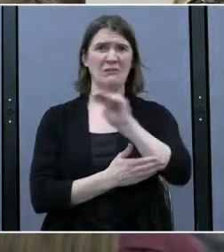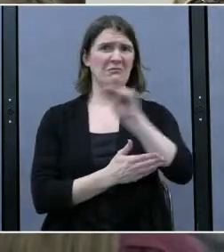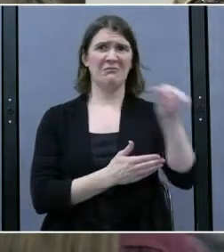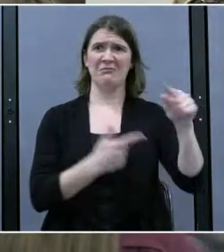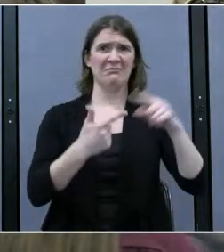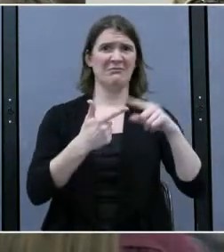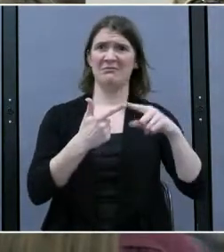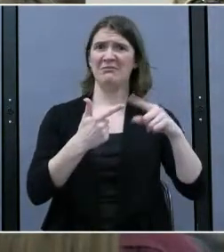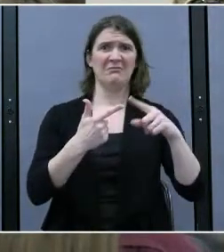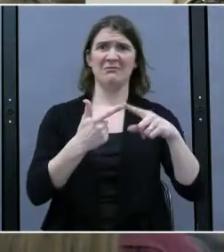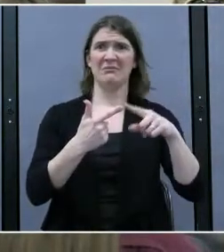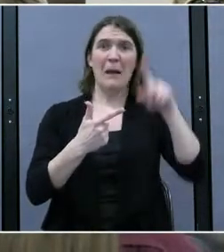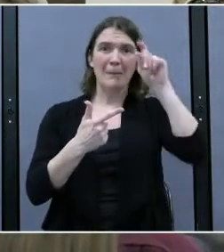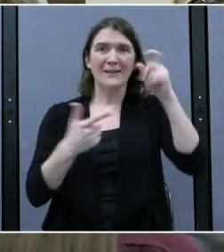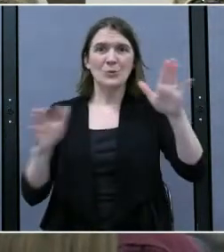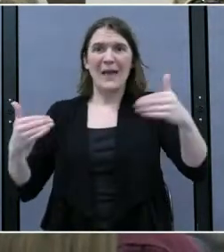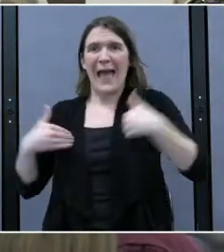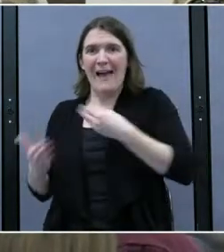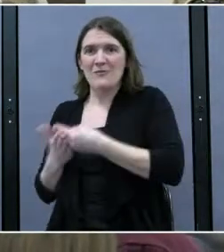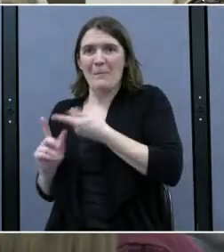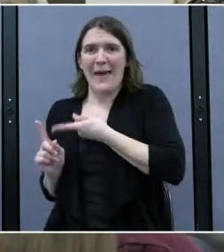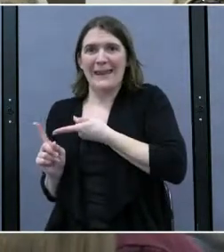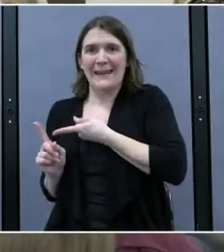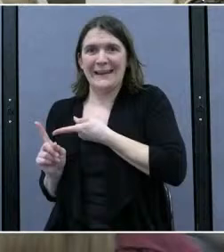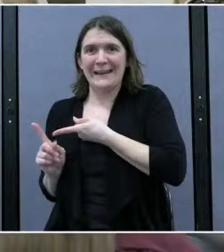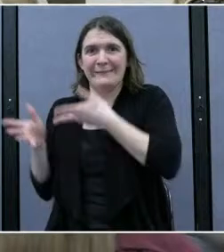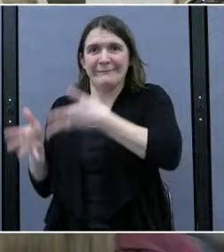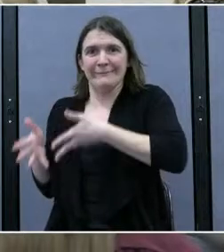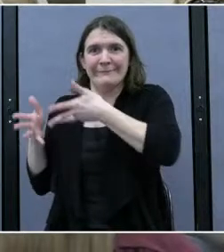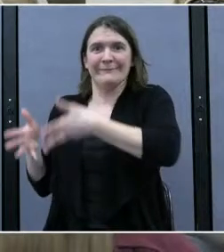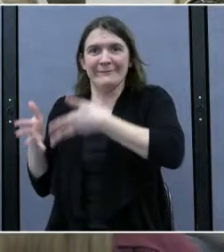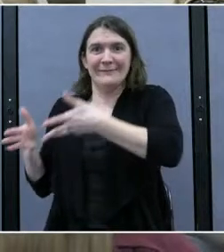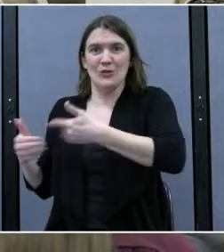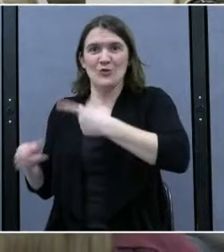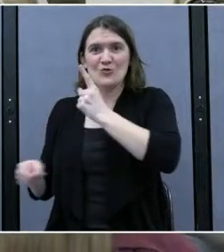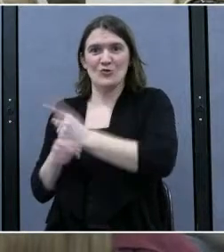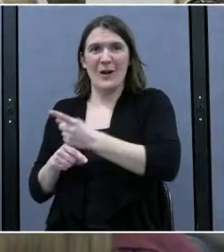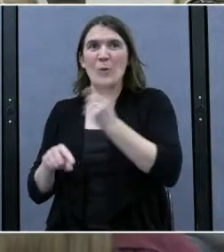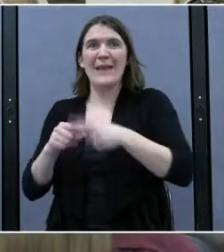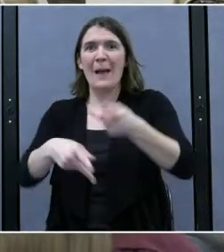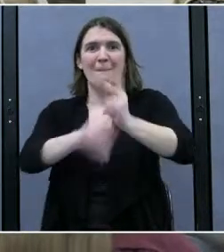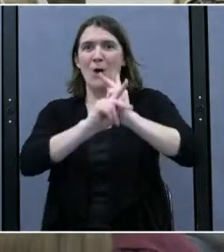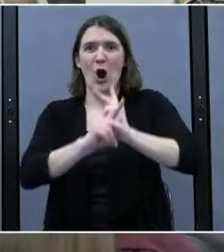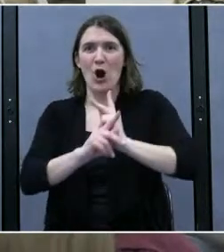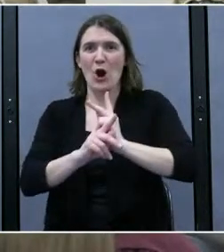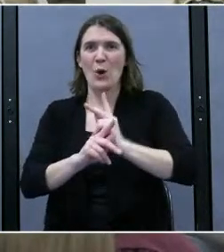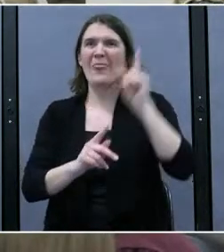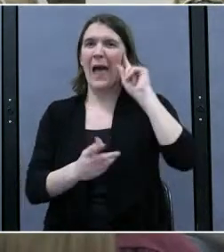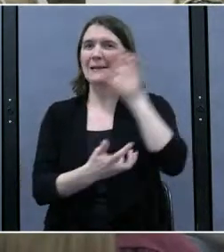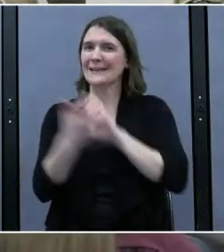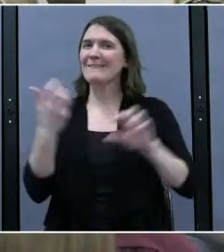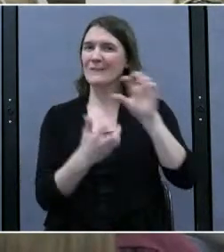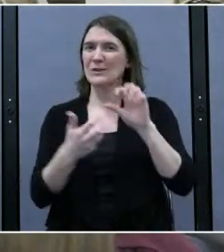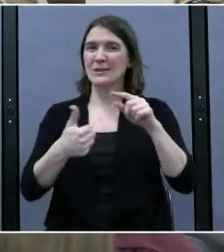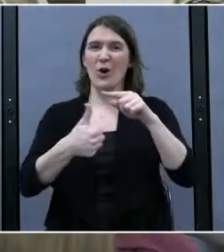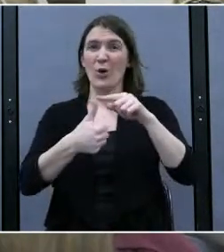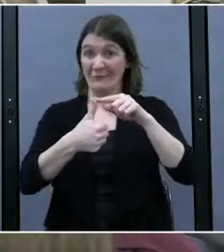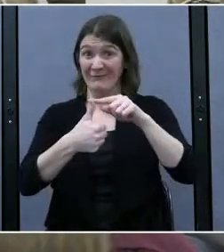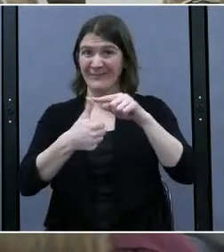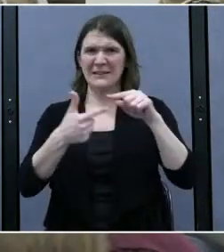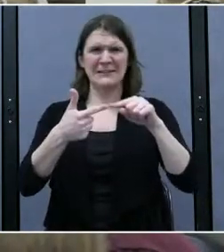deficit because we have money in the fund balance. So I think that's where the confusion is.